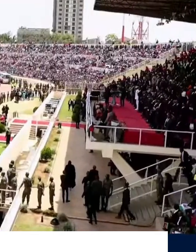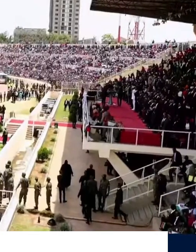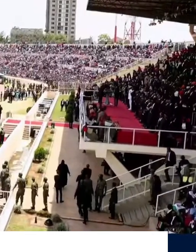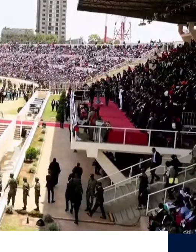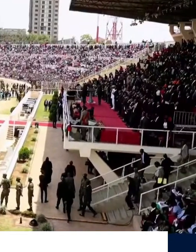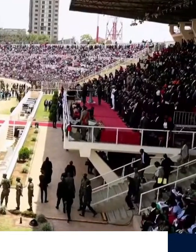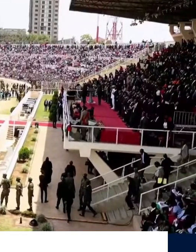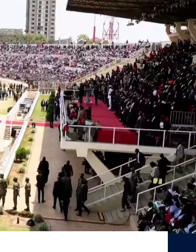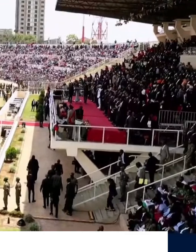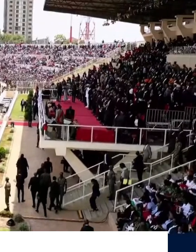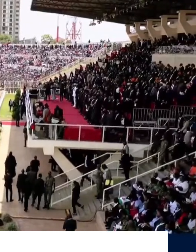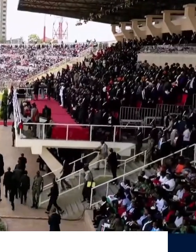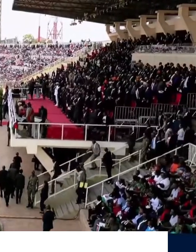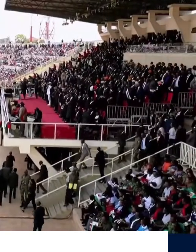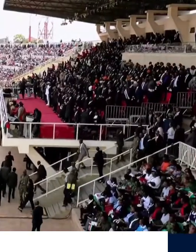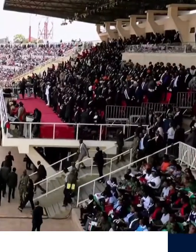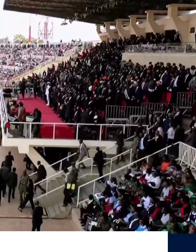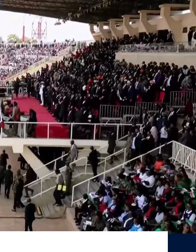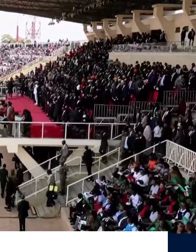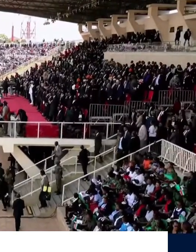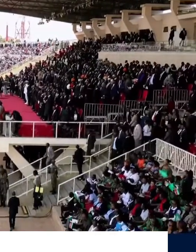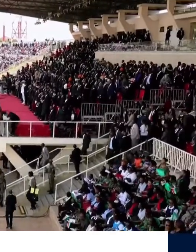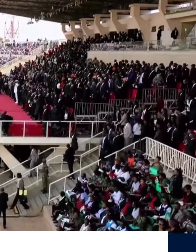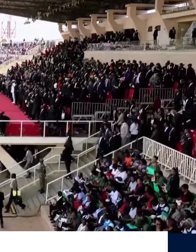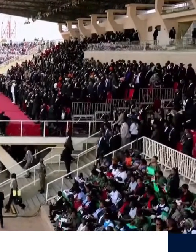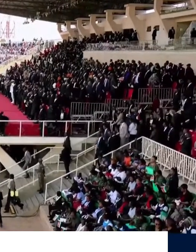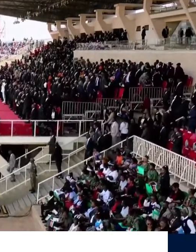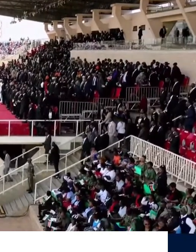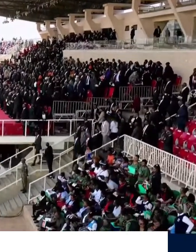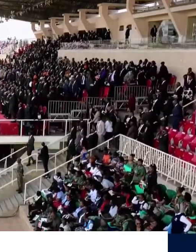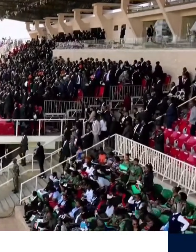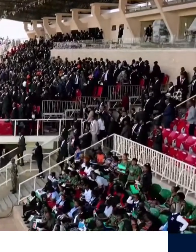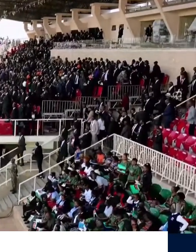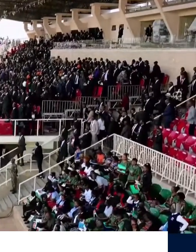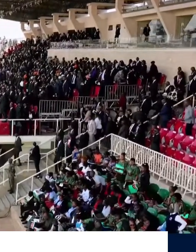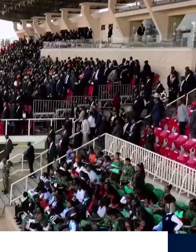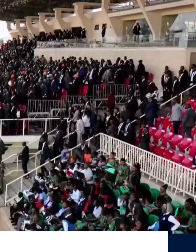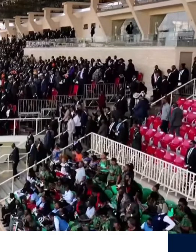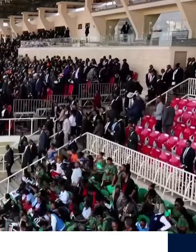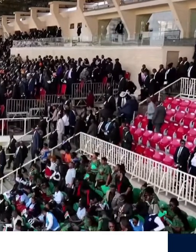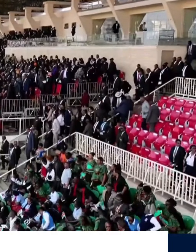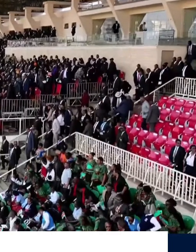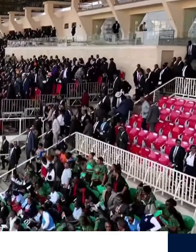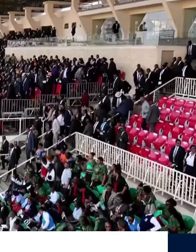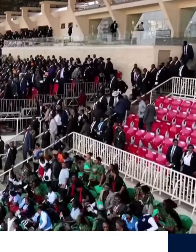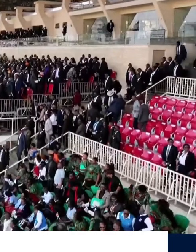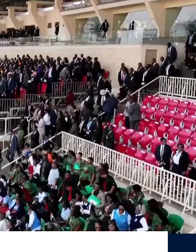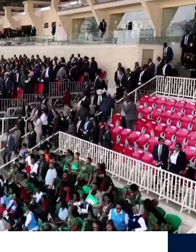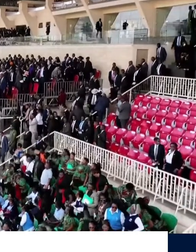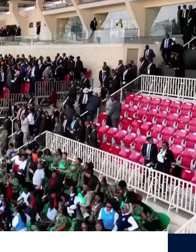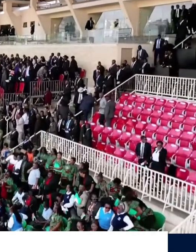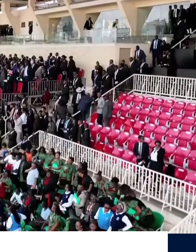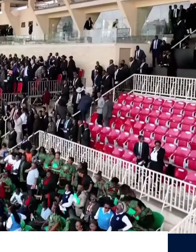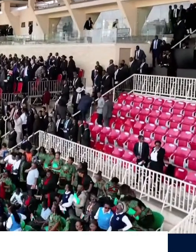Sote tubaki tumesimama ili tumalize rasmi kwa wimbo wa taifa. Wimbo wa